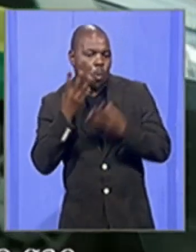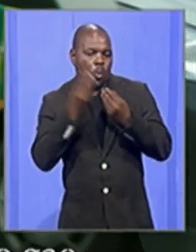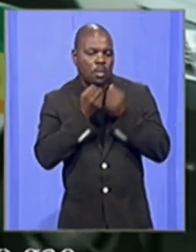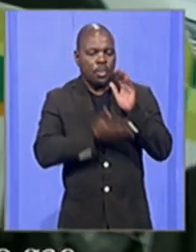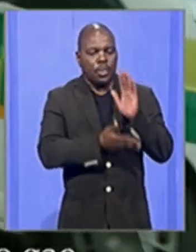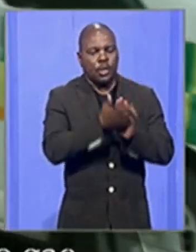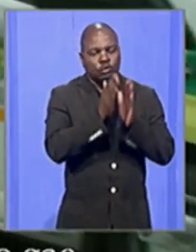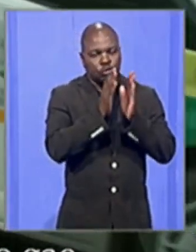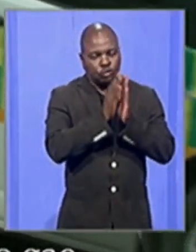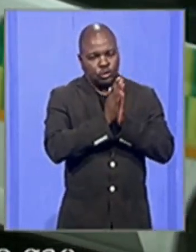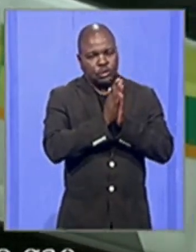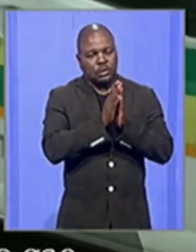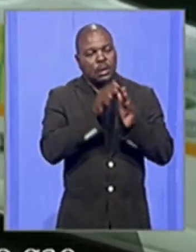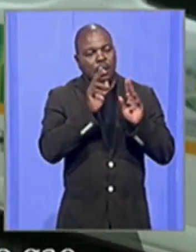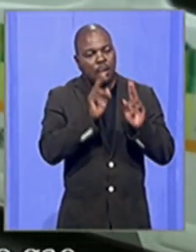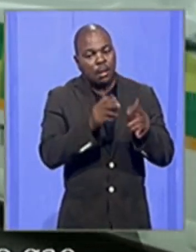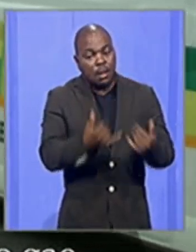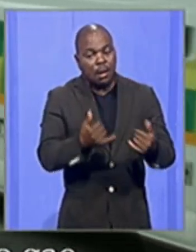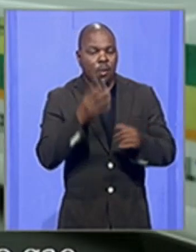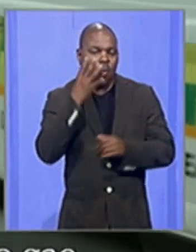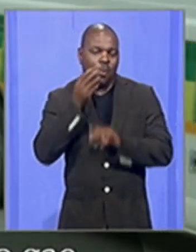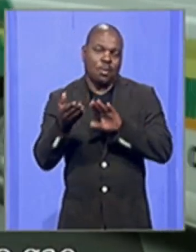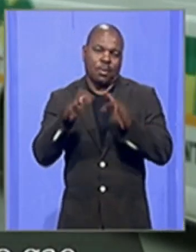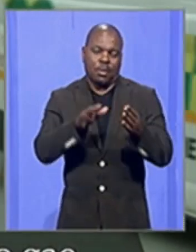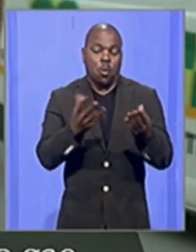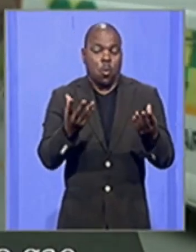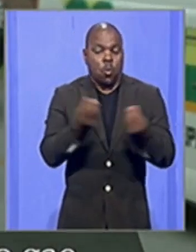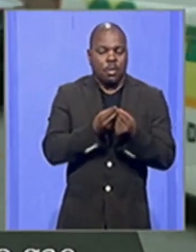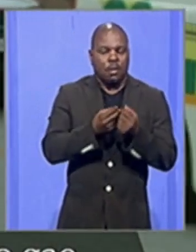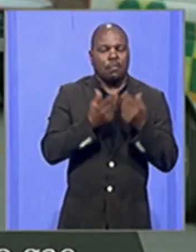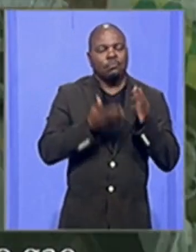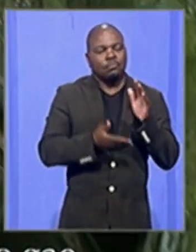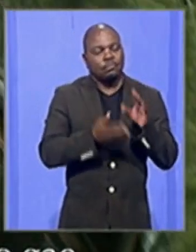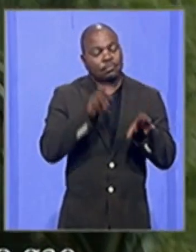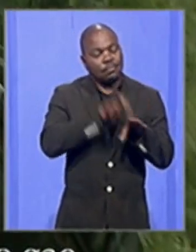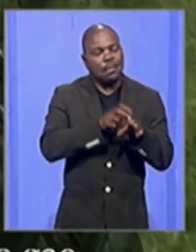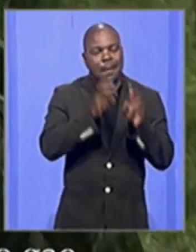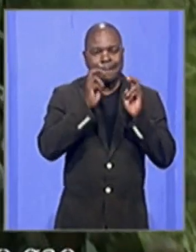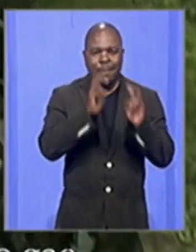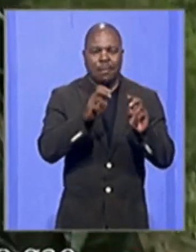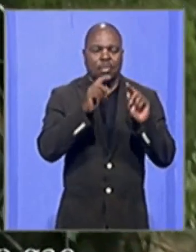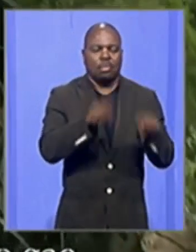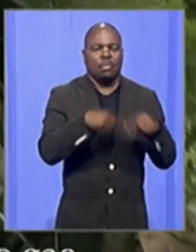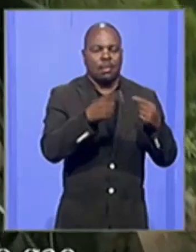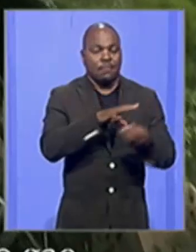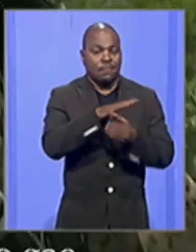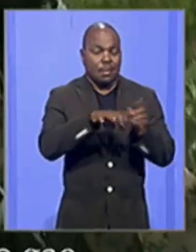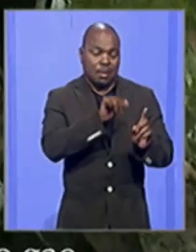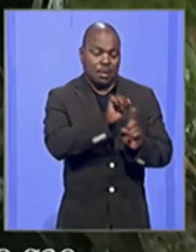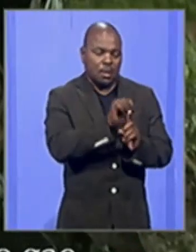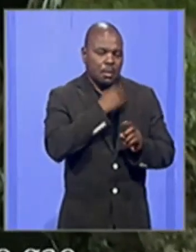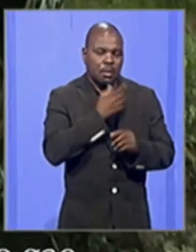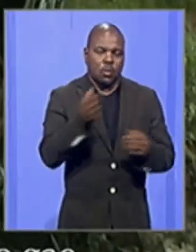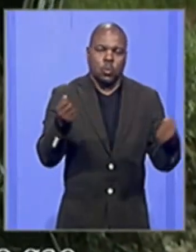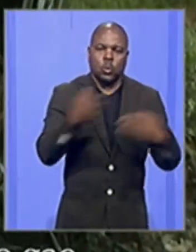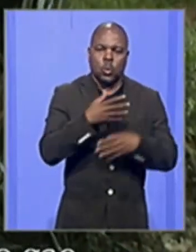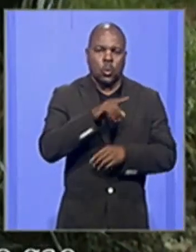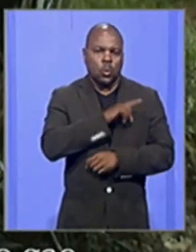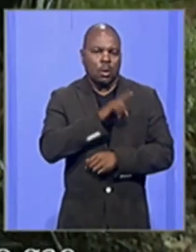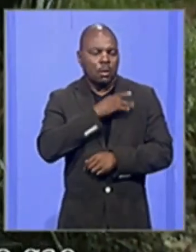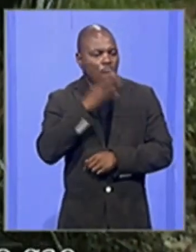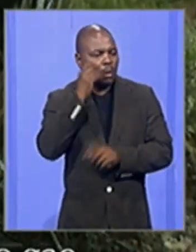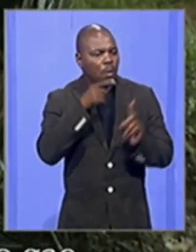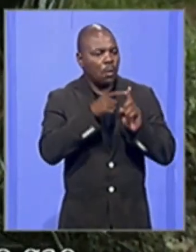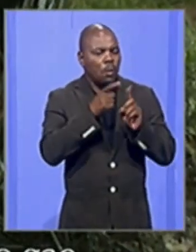mo kotsing ya bese. Ba ne ba le mmogo mo beseng fa isuga kana. Ba lelapa la gabo ba re ba tshogile thata go utlwa gore